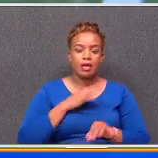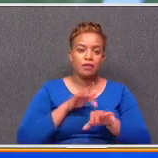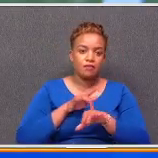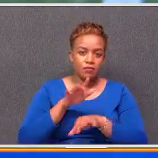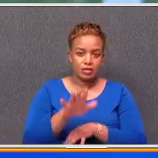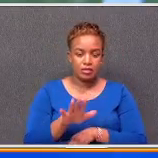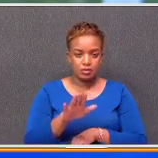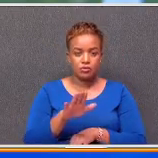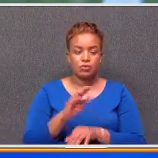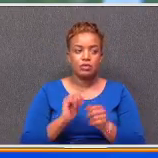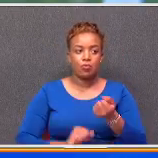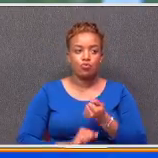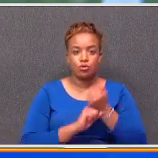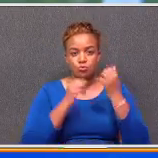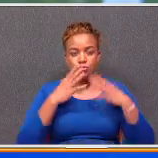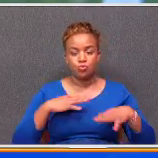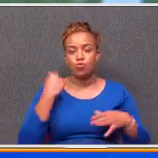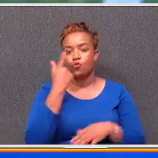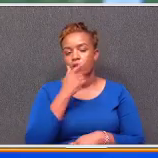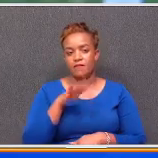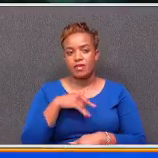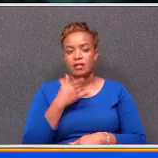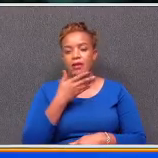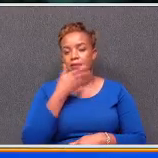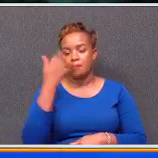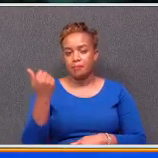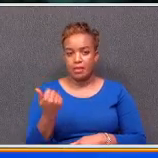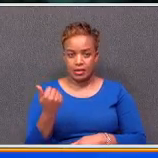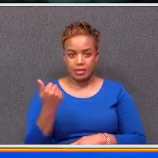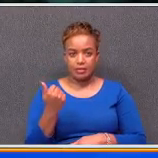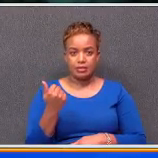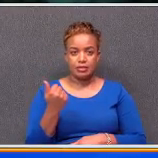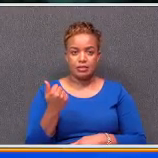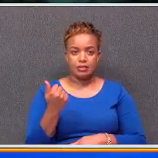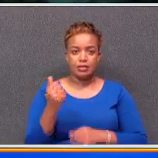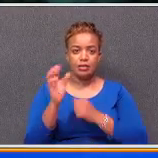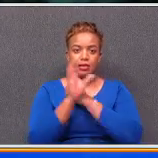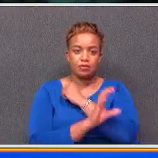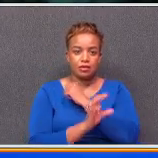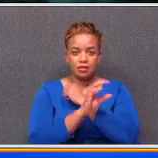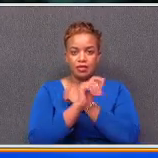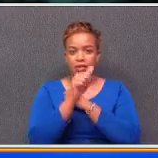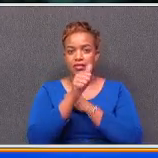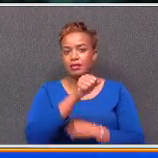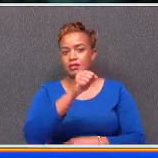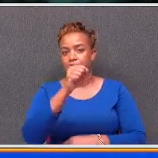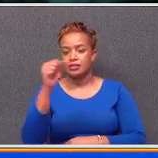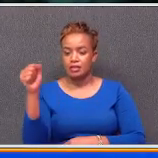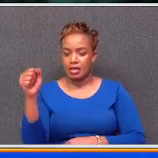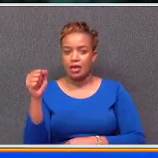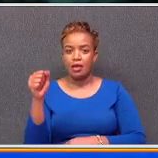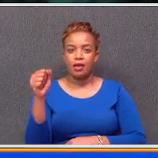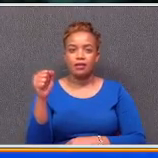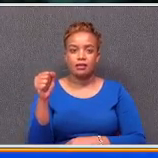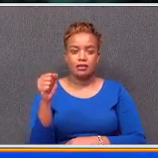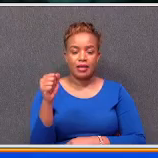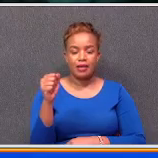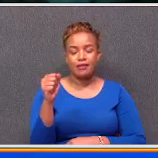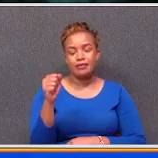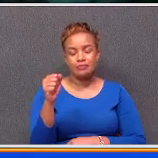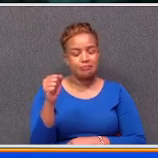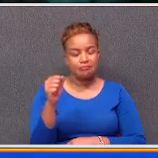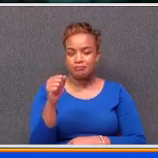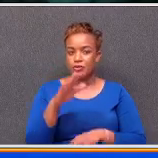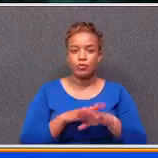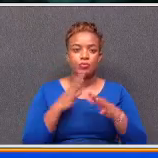support people who I believe will be good for our country, because the other side has the worst people. So I took a side and I'm proud of that. I have no apologies to make.